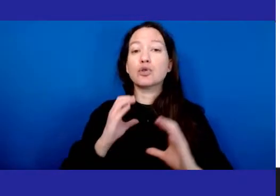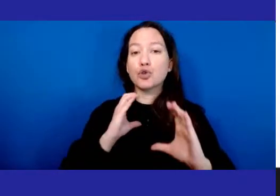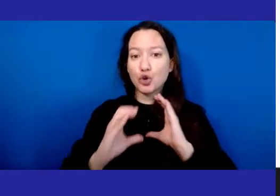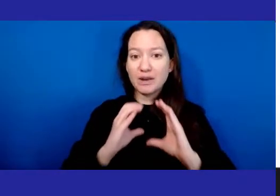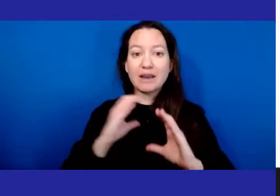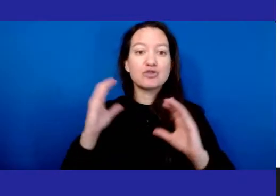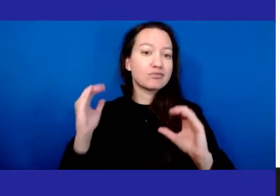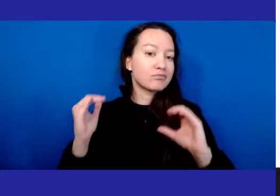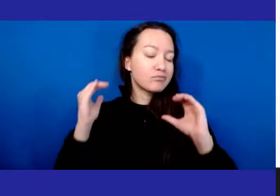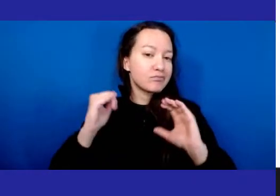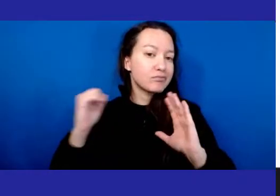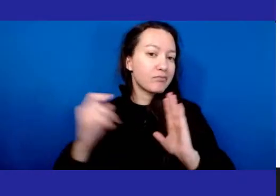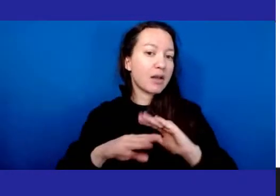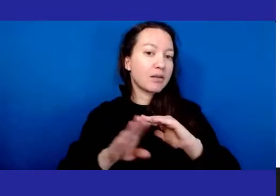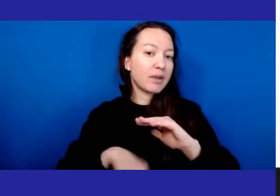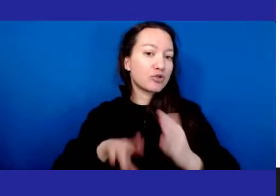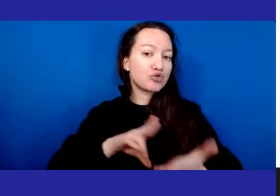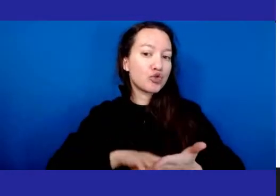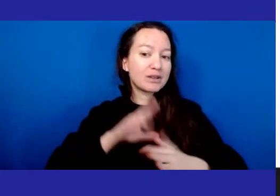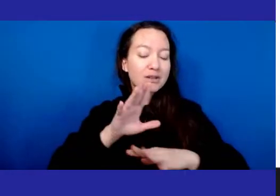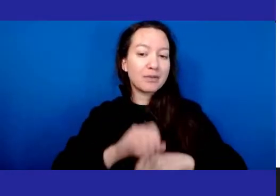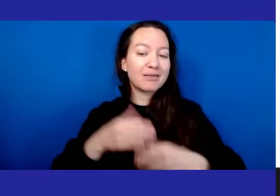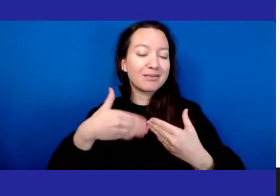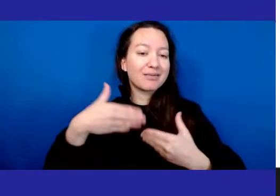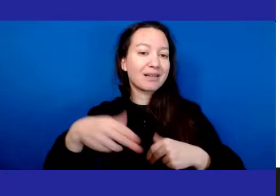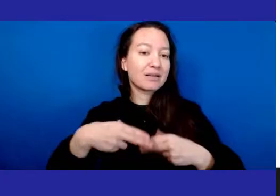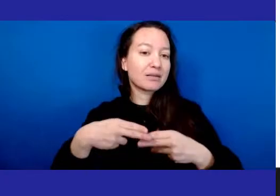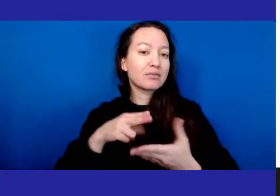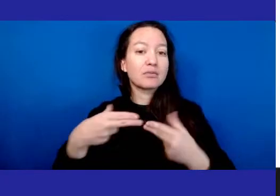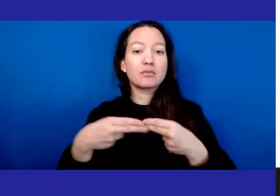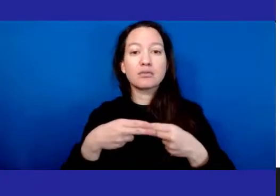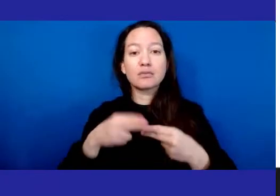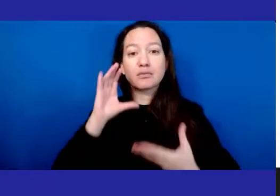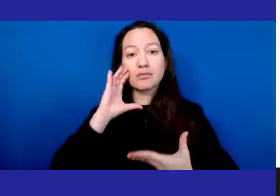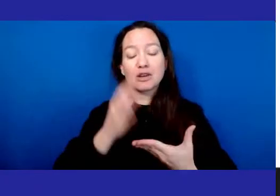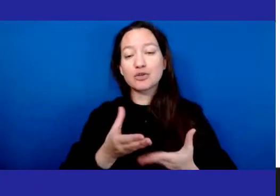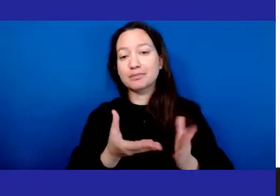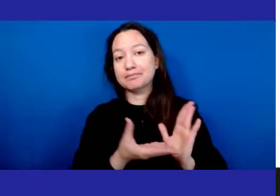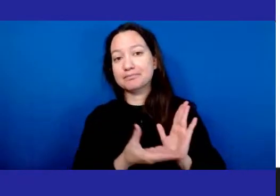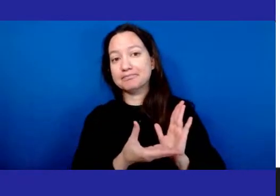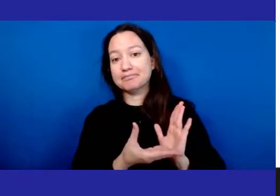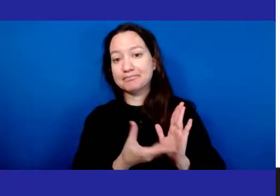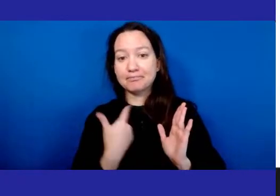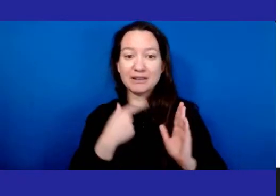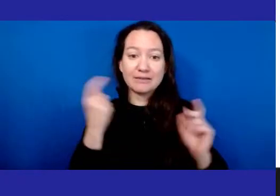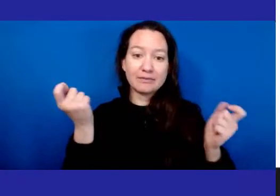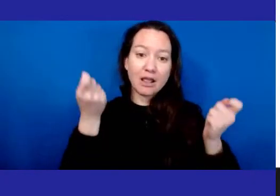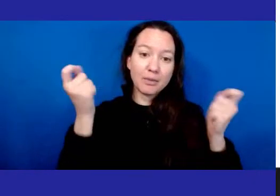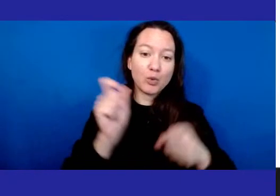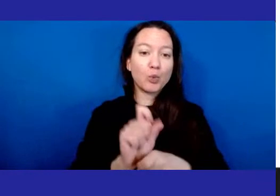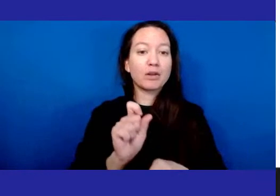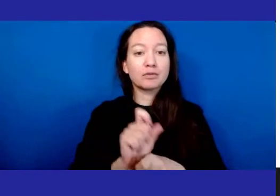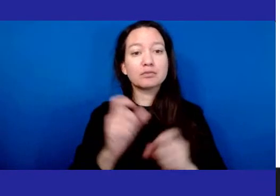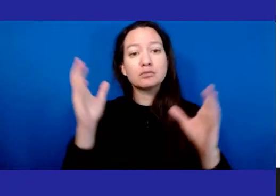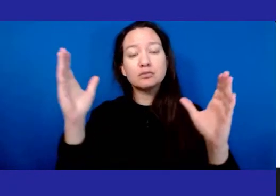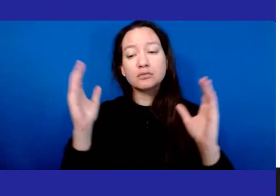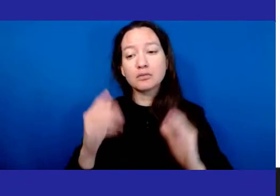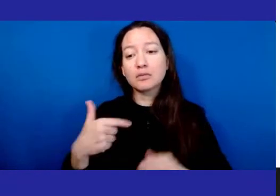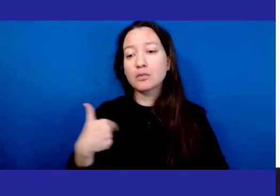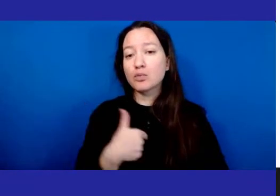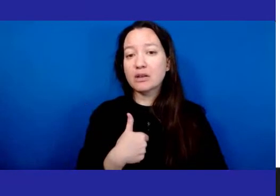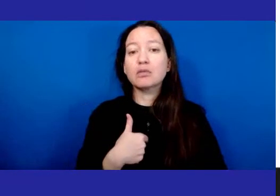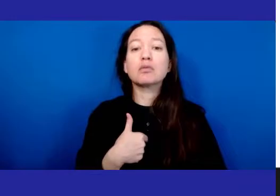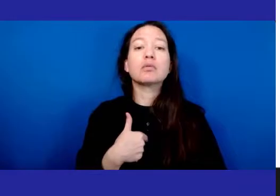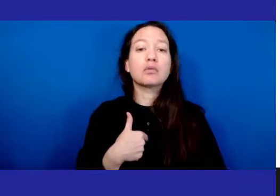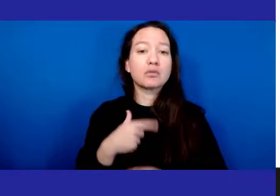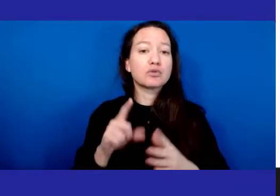back to basics of nursing practice. Next slide, please. And that's a photo of all of us celebrating our great work. Also, we have